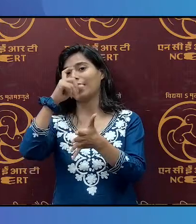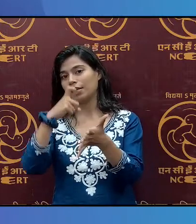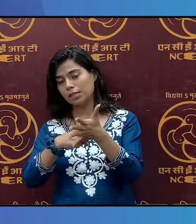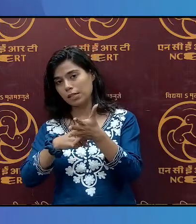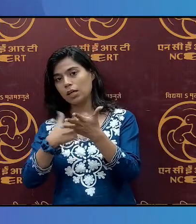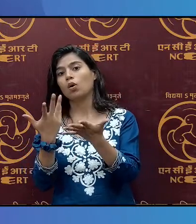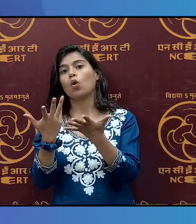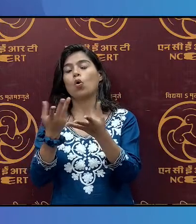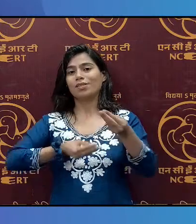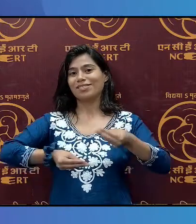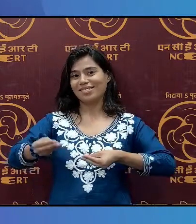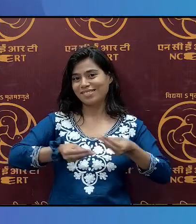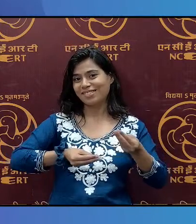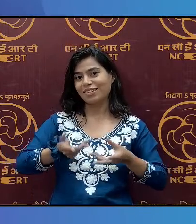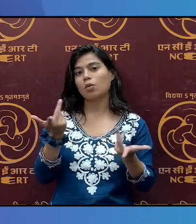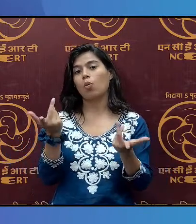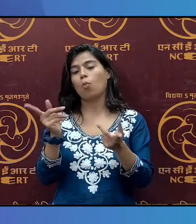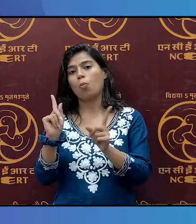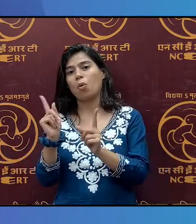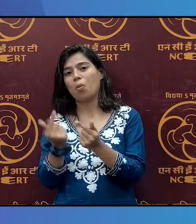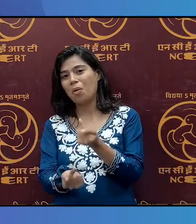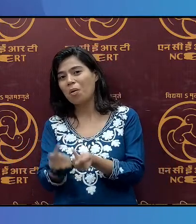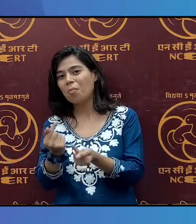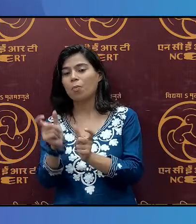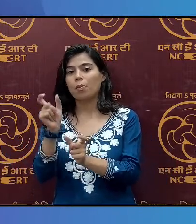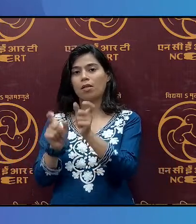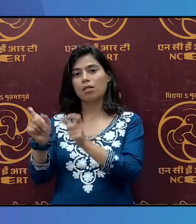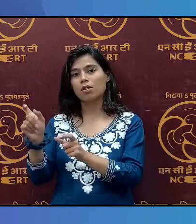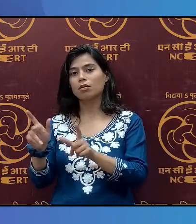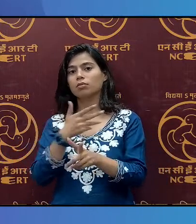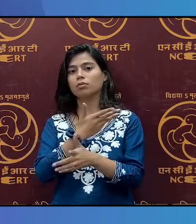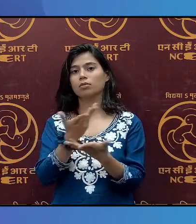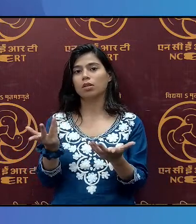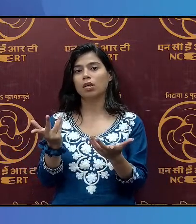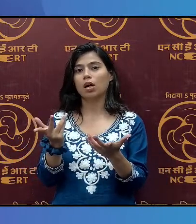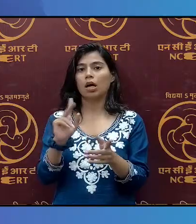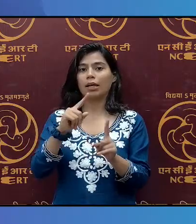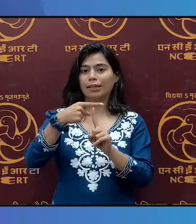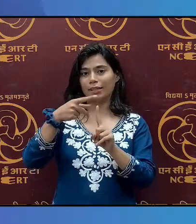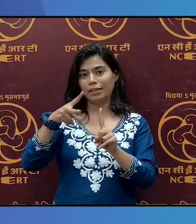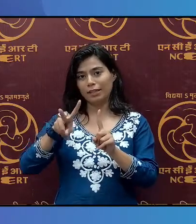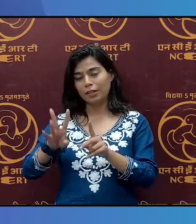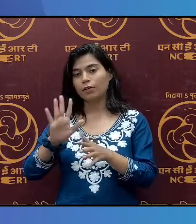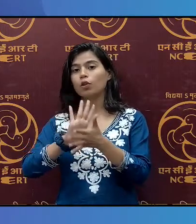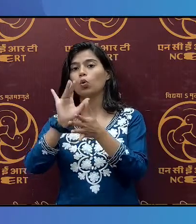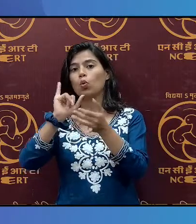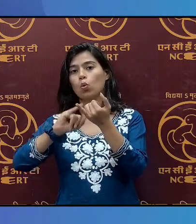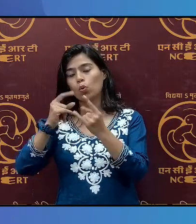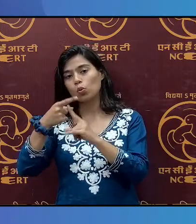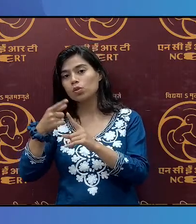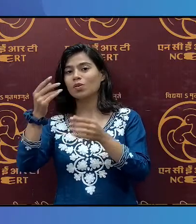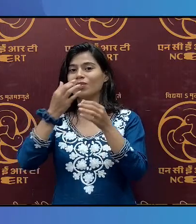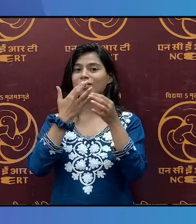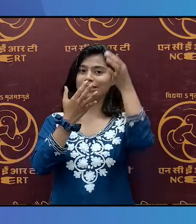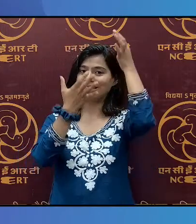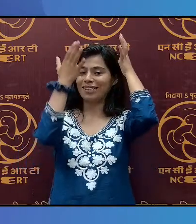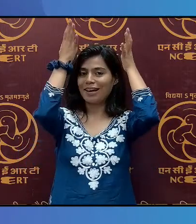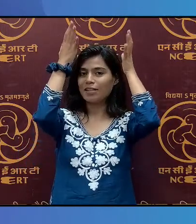sales executives, politicians, TV hosts, and nurses. And the last one I would like to say